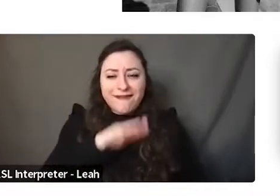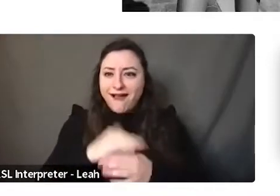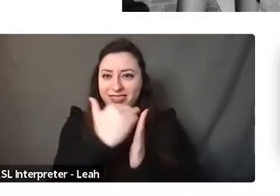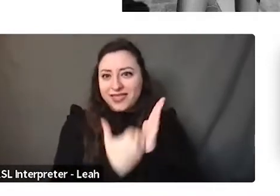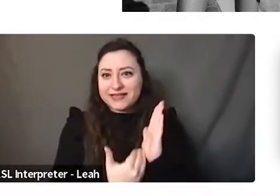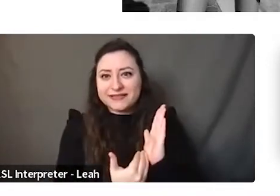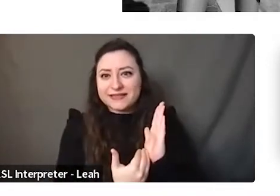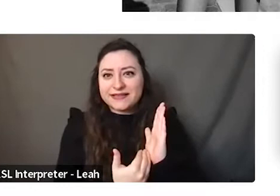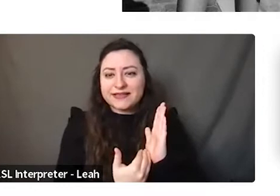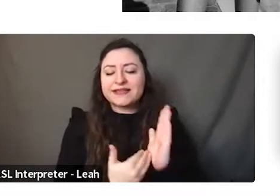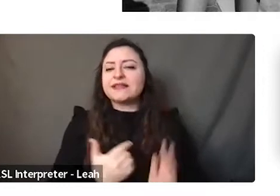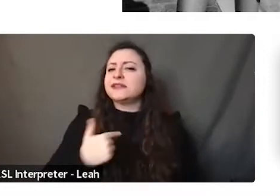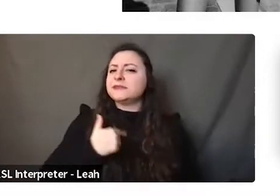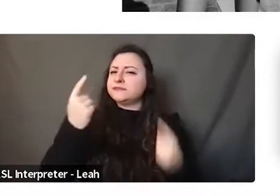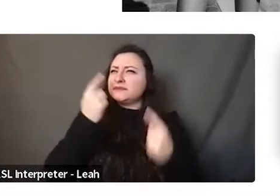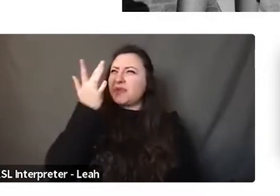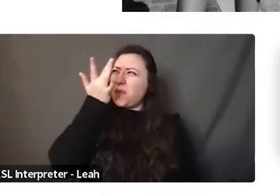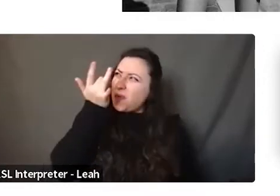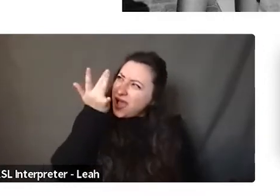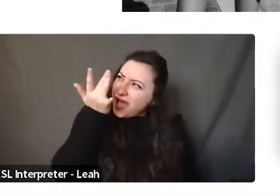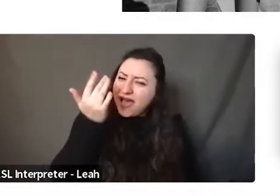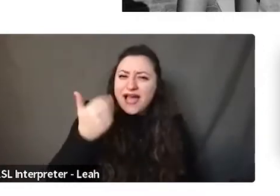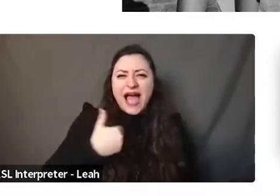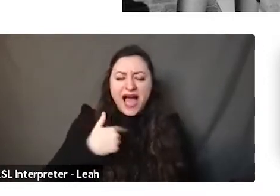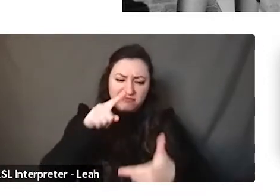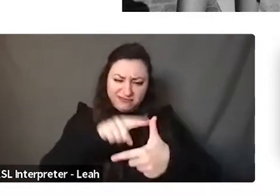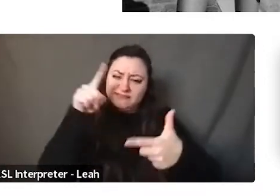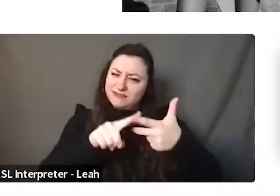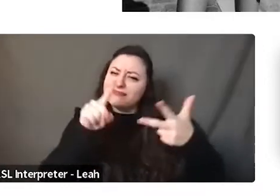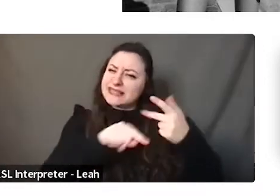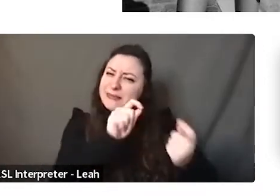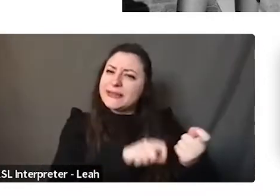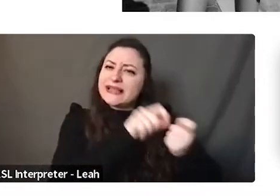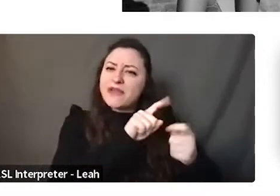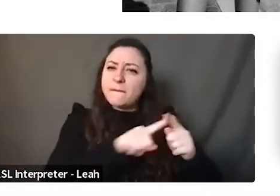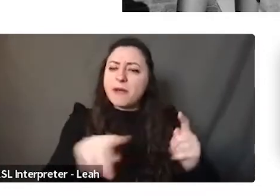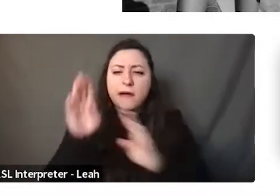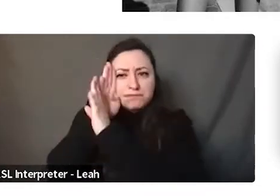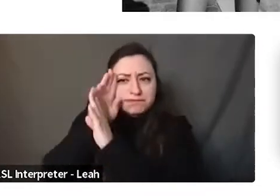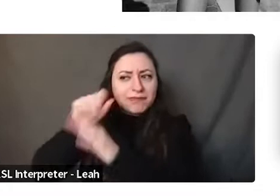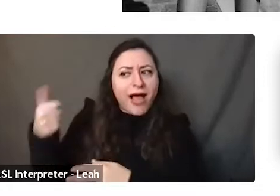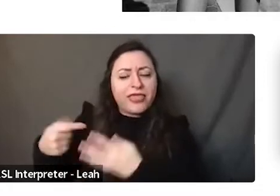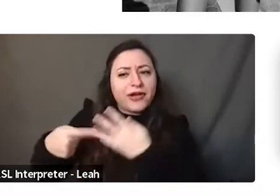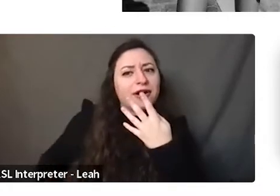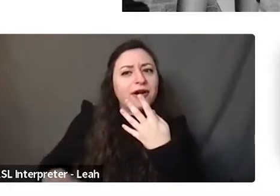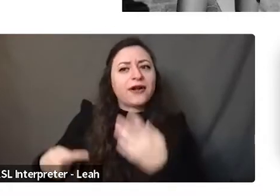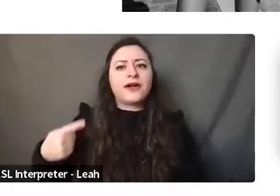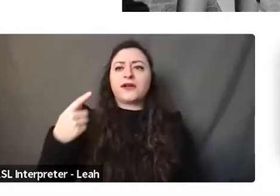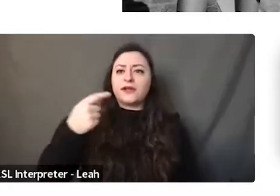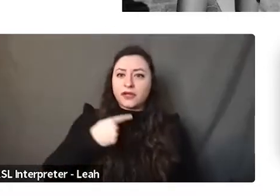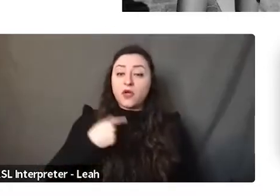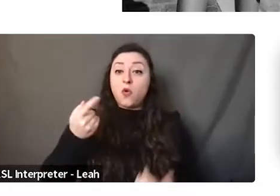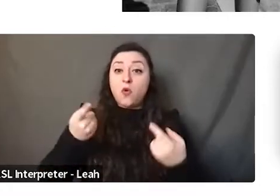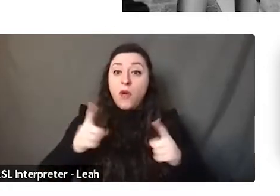I thought a lot about why is that we have these real specific things. And I think there's a lot of internal work that had to be done to get there. And actually, even while we were